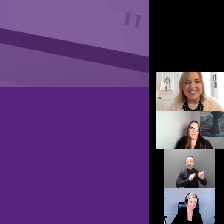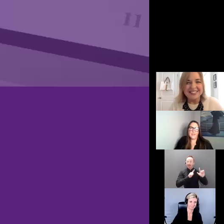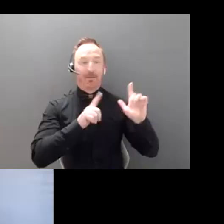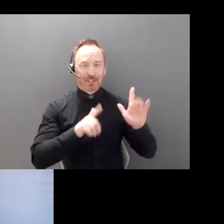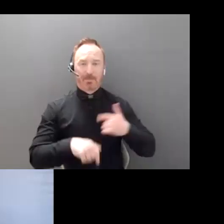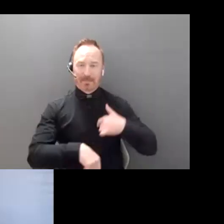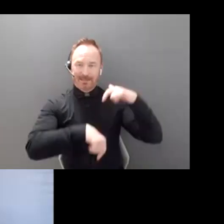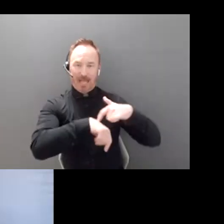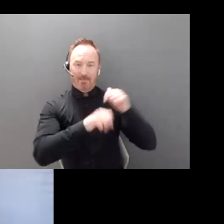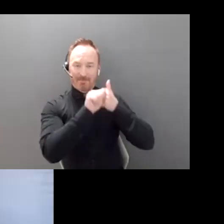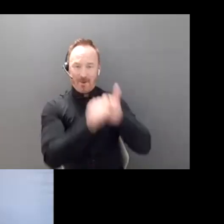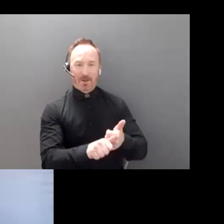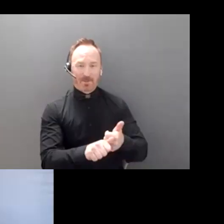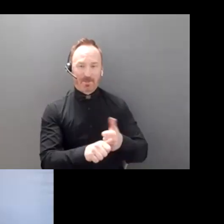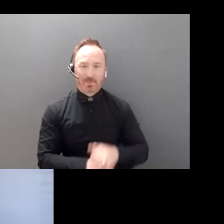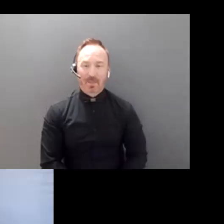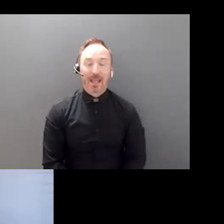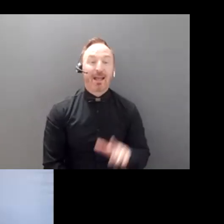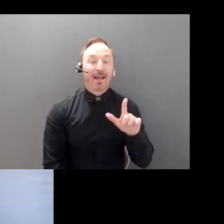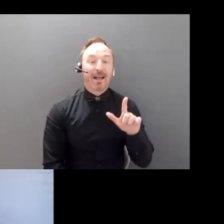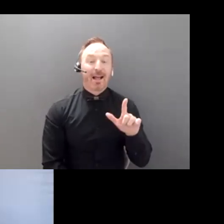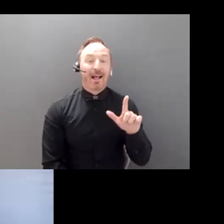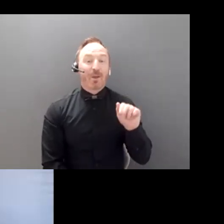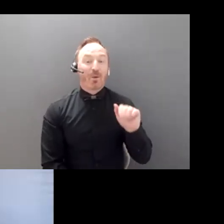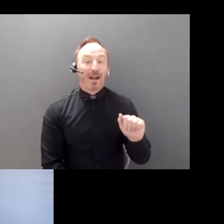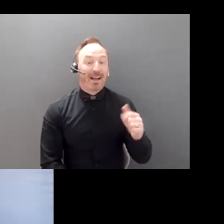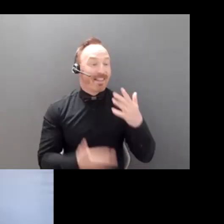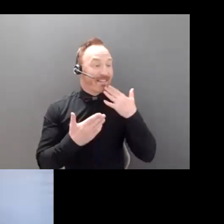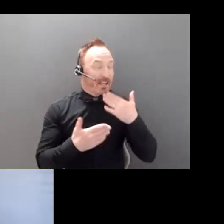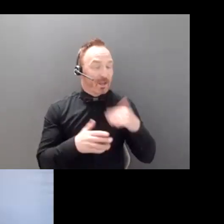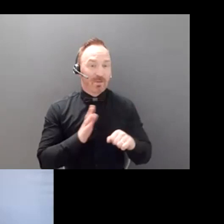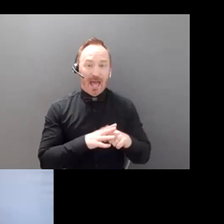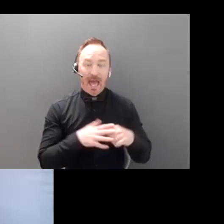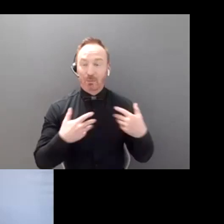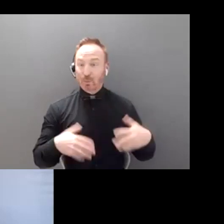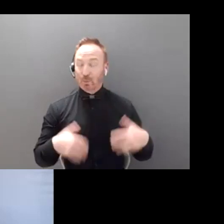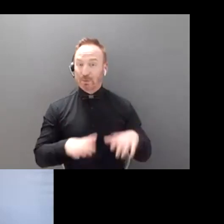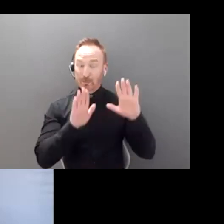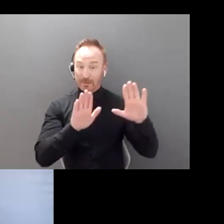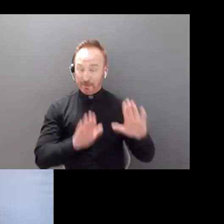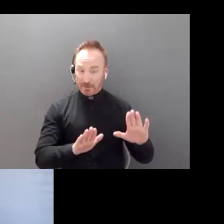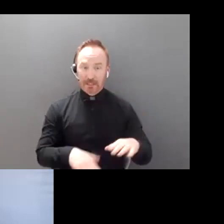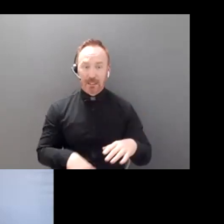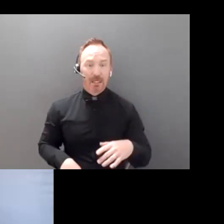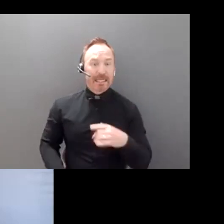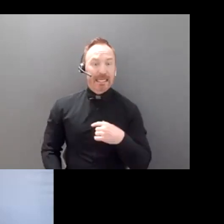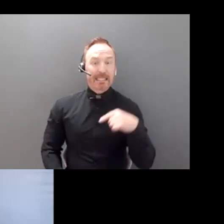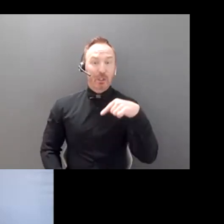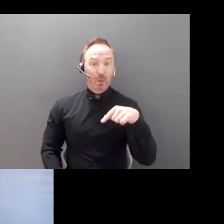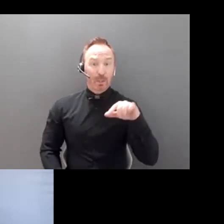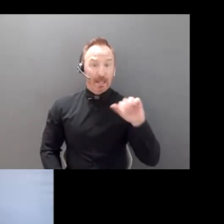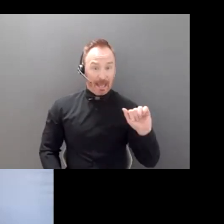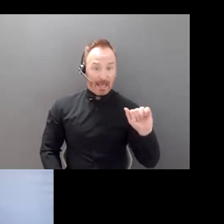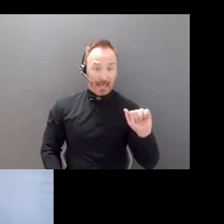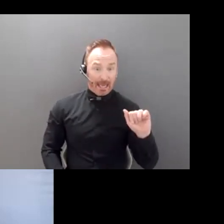we go. Excellent. Thank you so much, Marianne. Thanks. That was very insightful. So what I'm going to do is we're getting a lot of questions in regards